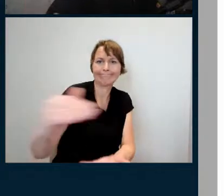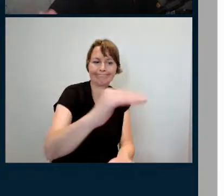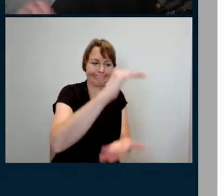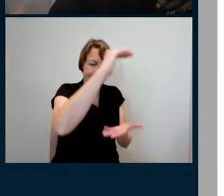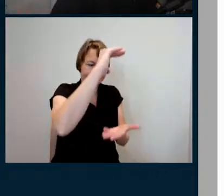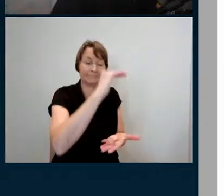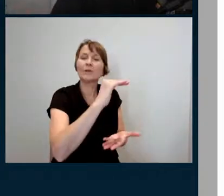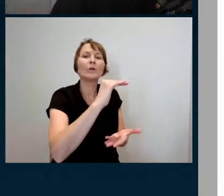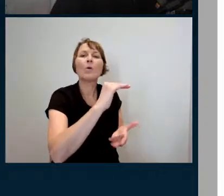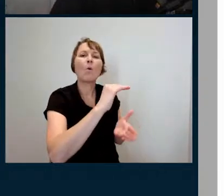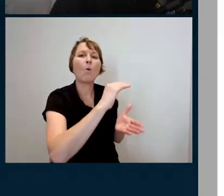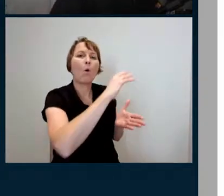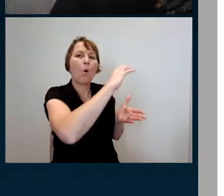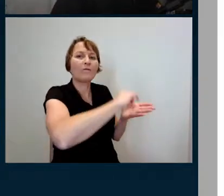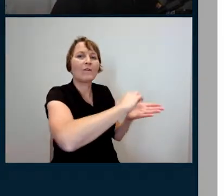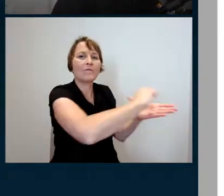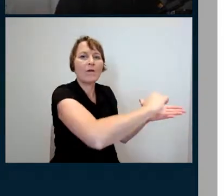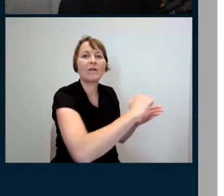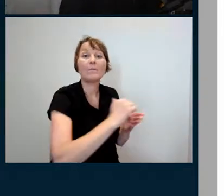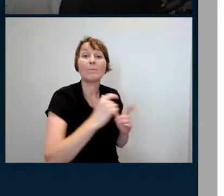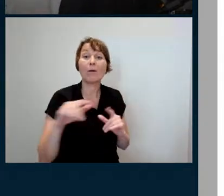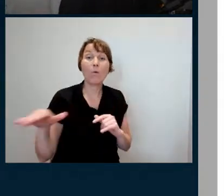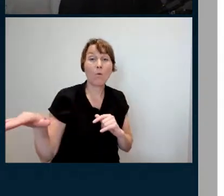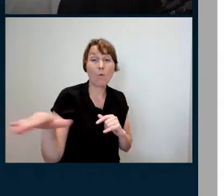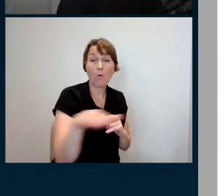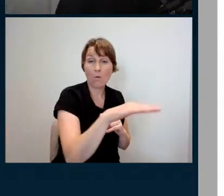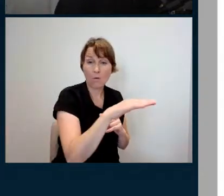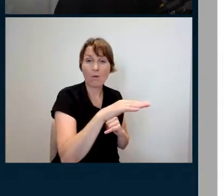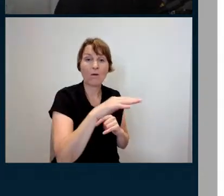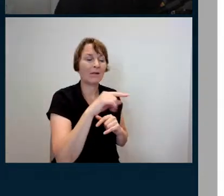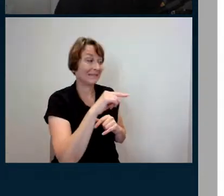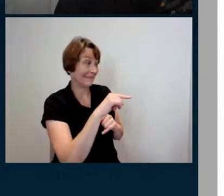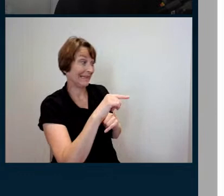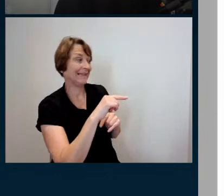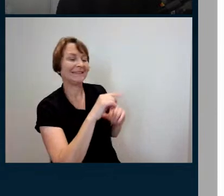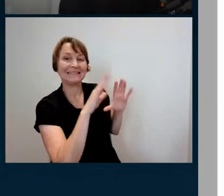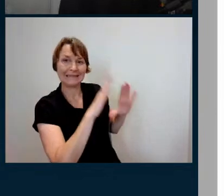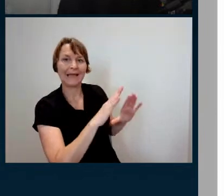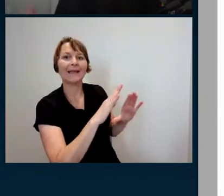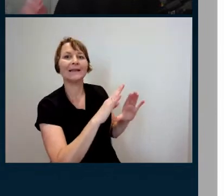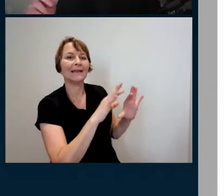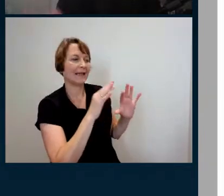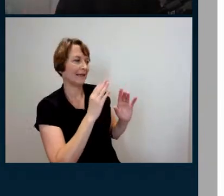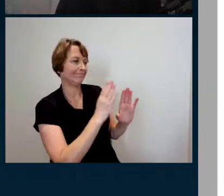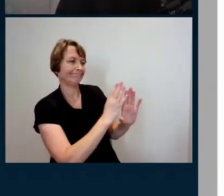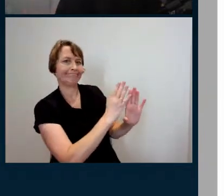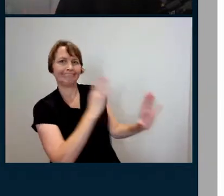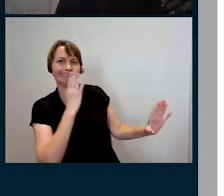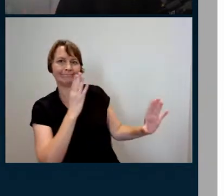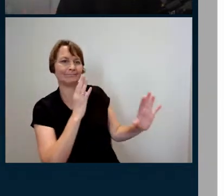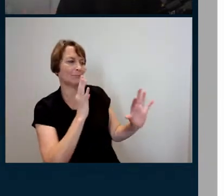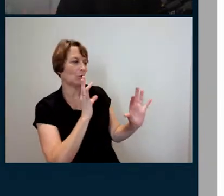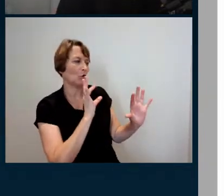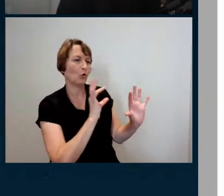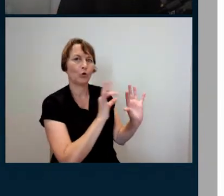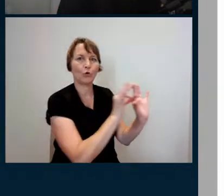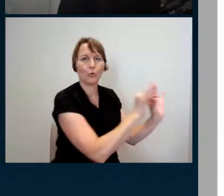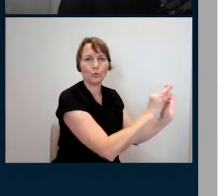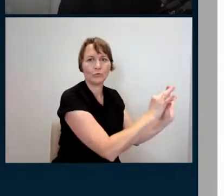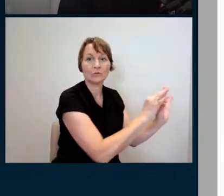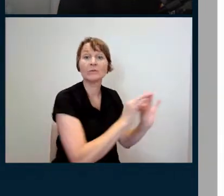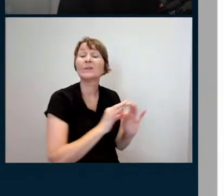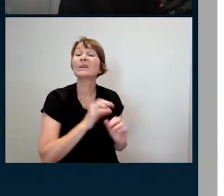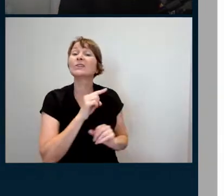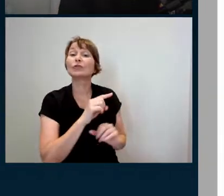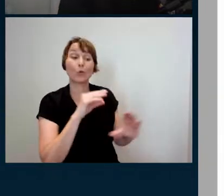resource IDs of these tags in a storage queue. That storage queue triggers a separate